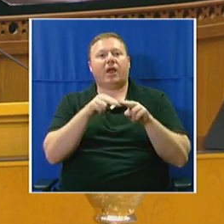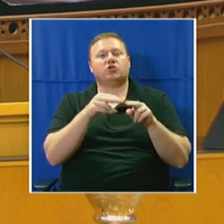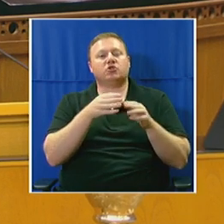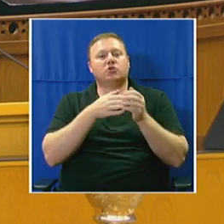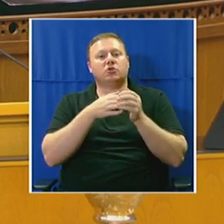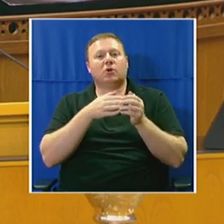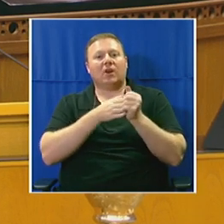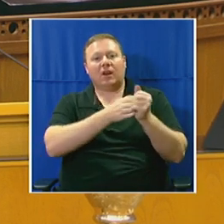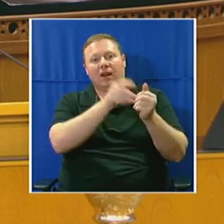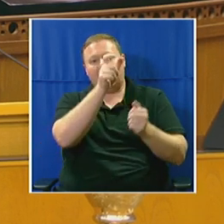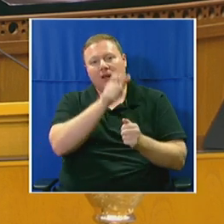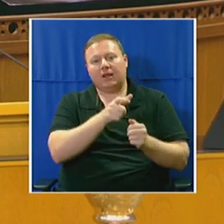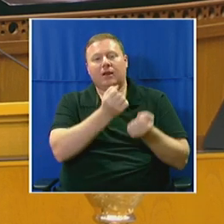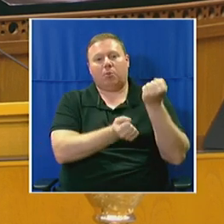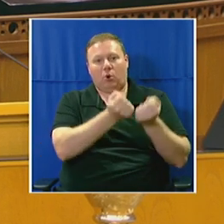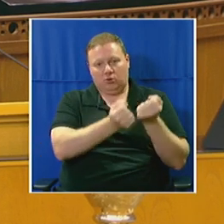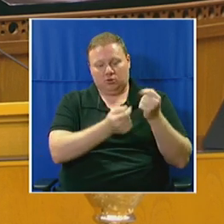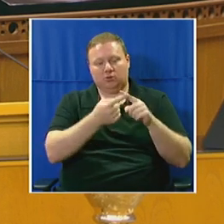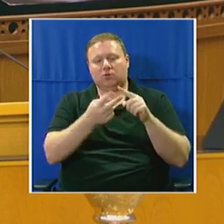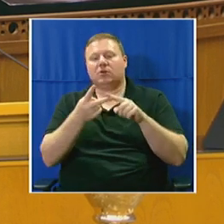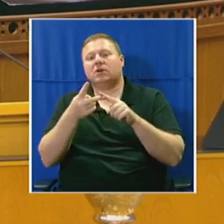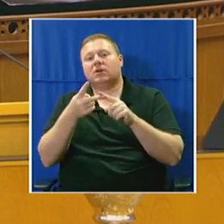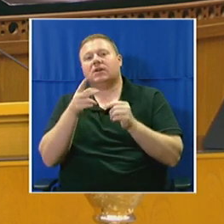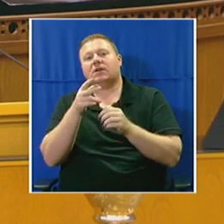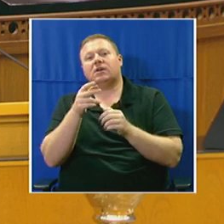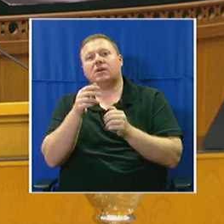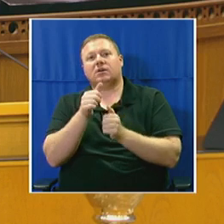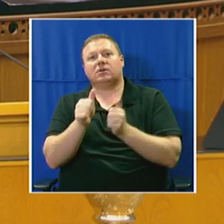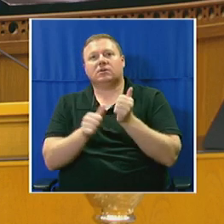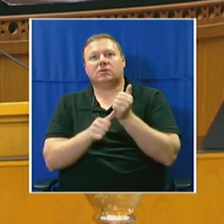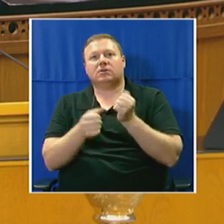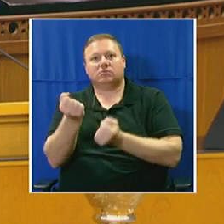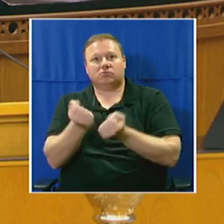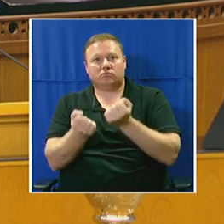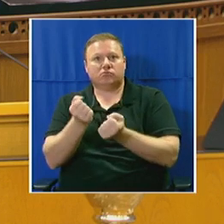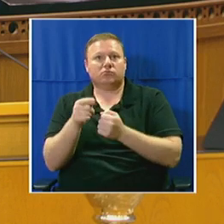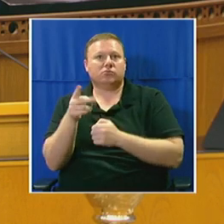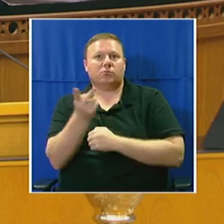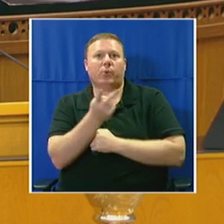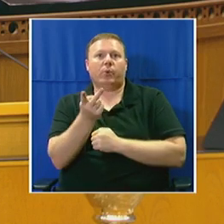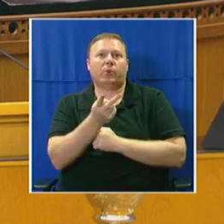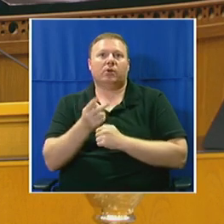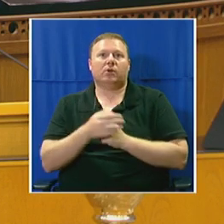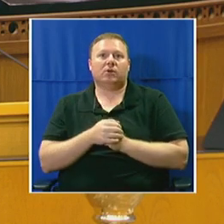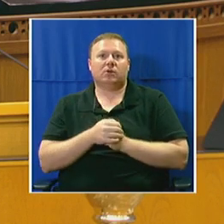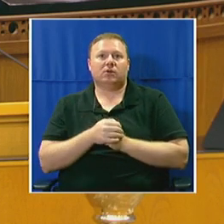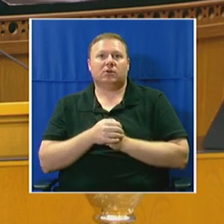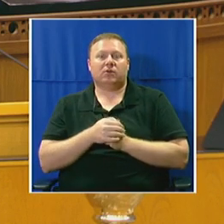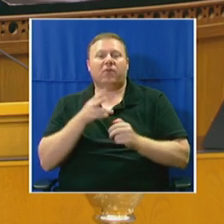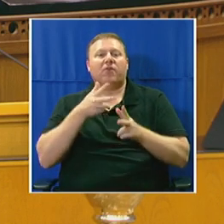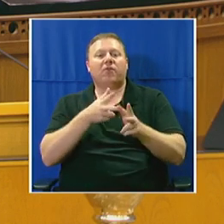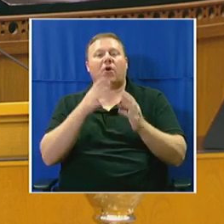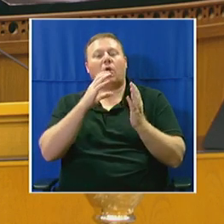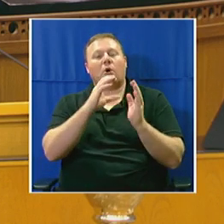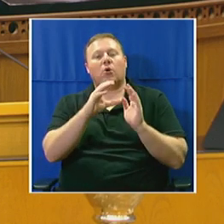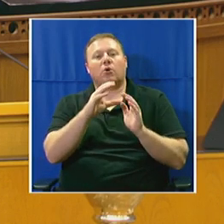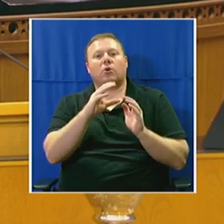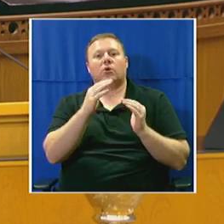and Advocate Lawrence to the opposition of Deputy National director of public